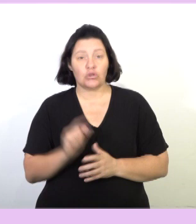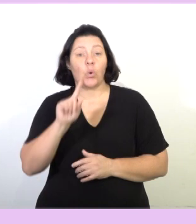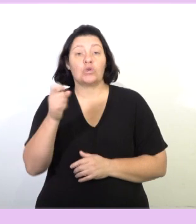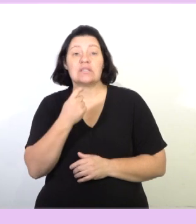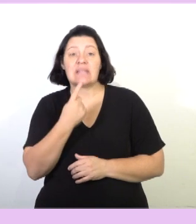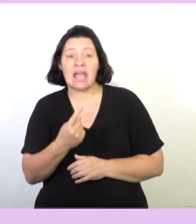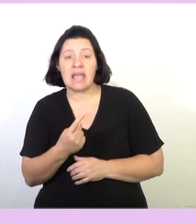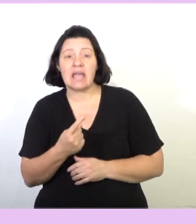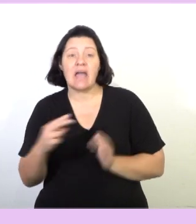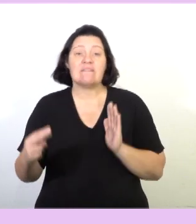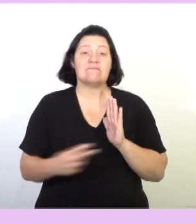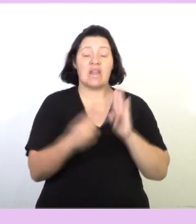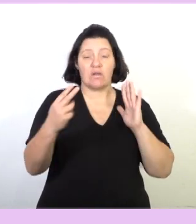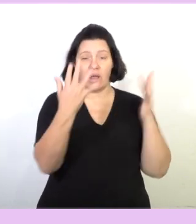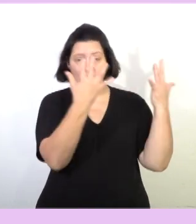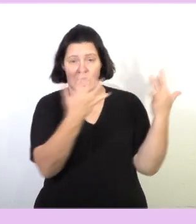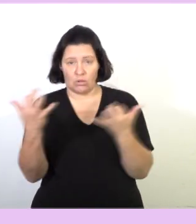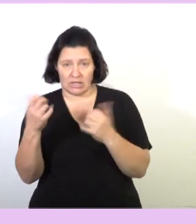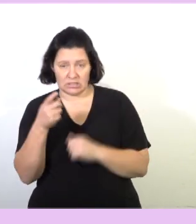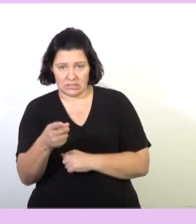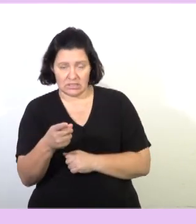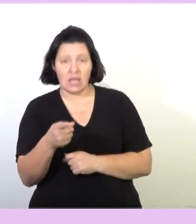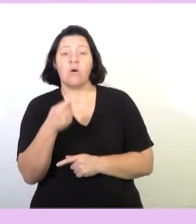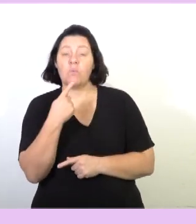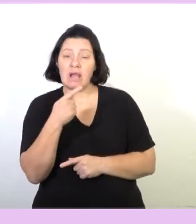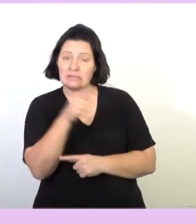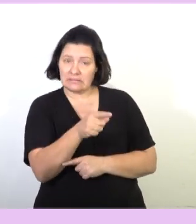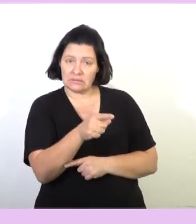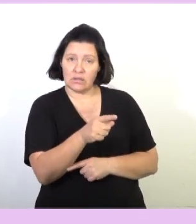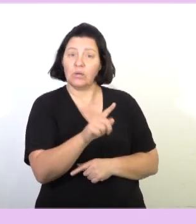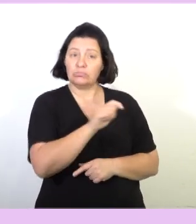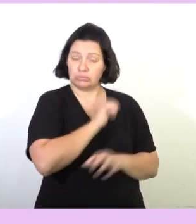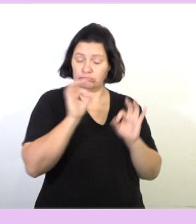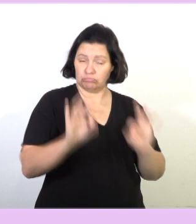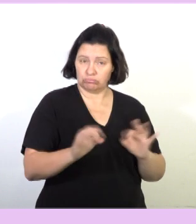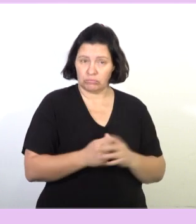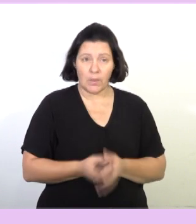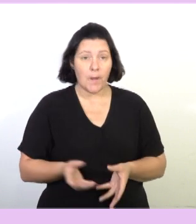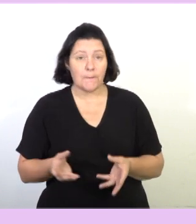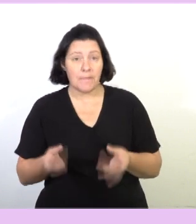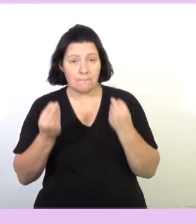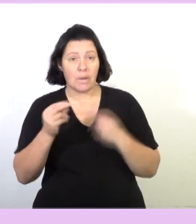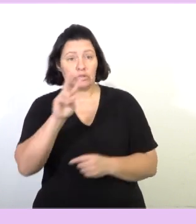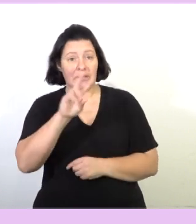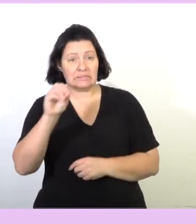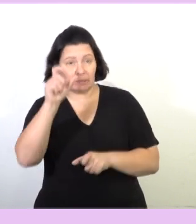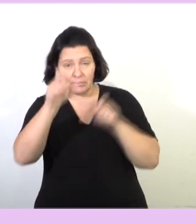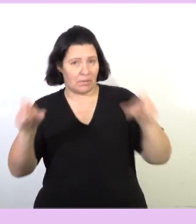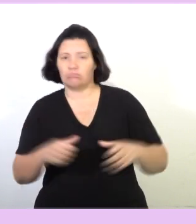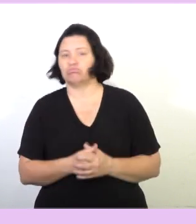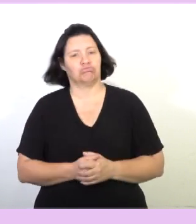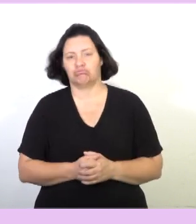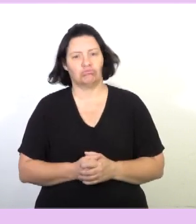question, remember, said, verify using the calculations whether her statement is valid. So did we get 20